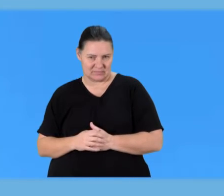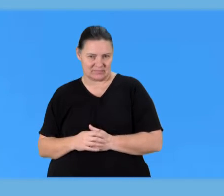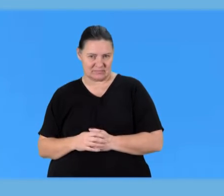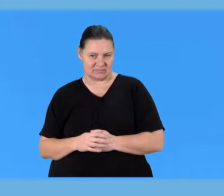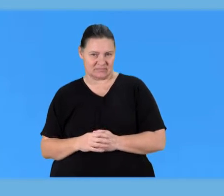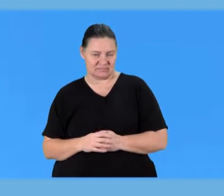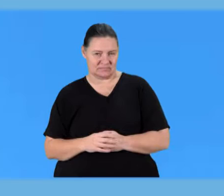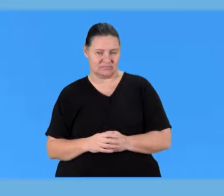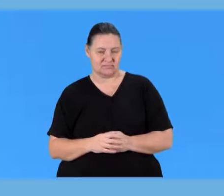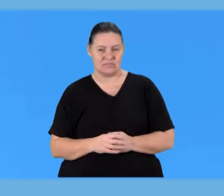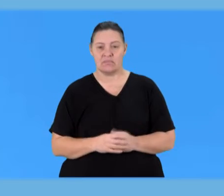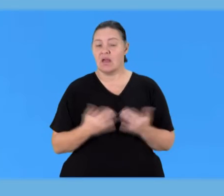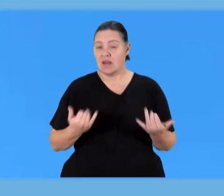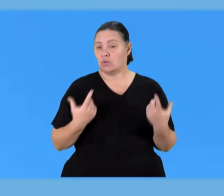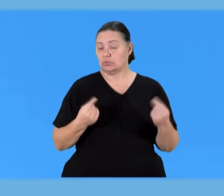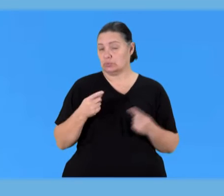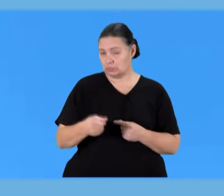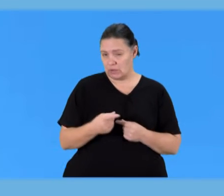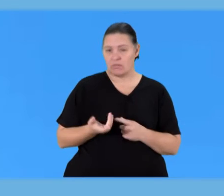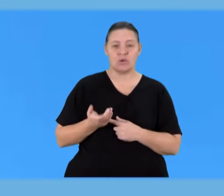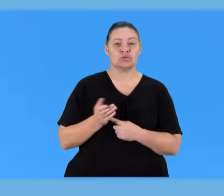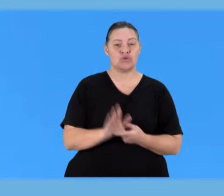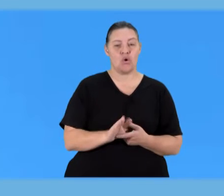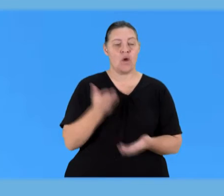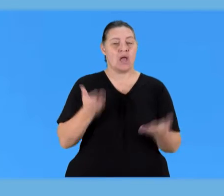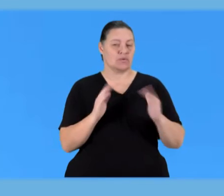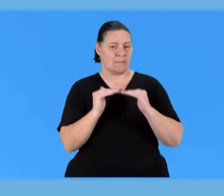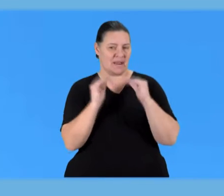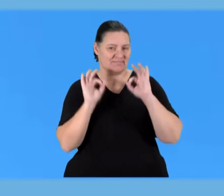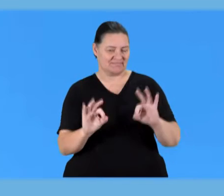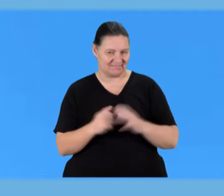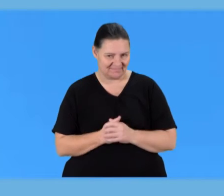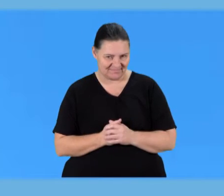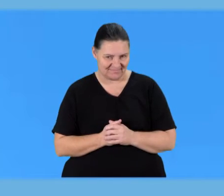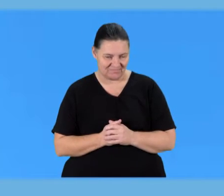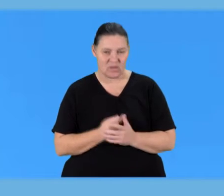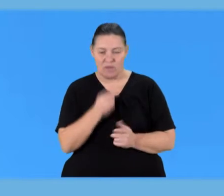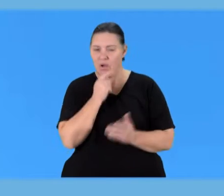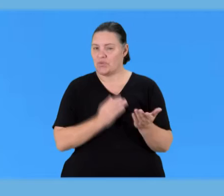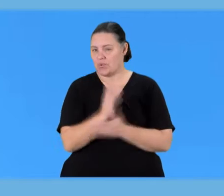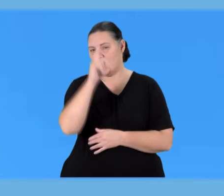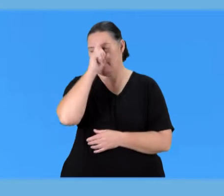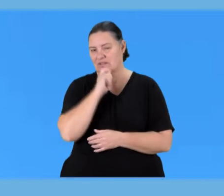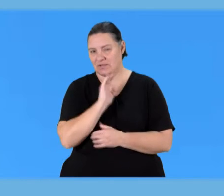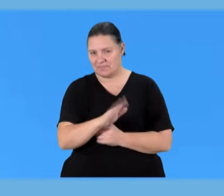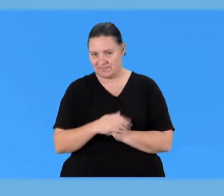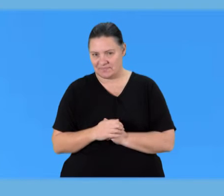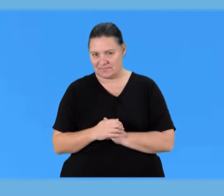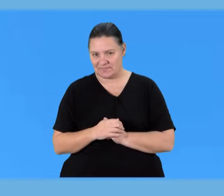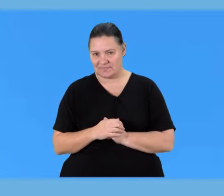the right-hand side you have 2 yellow circles. Now by doing that we're showing that our equation is balanced by using